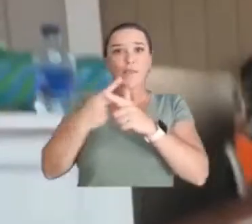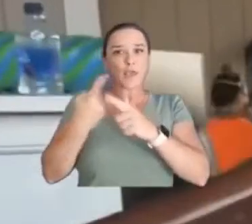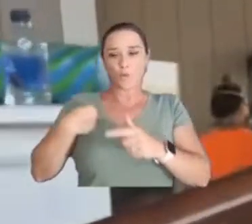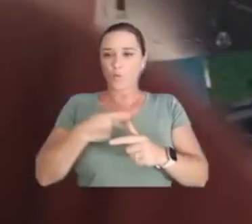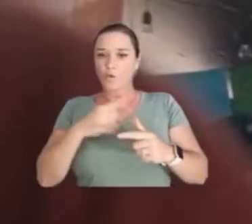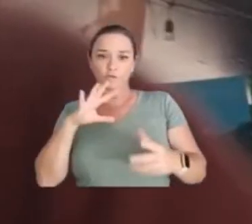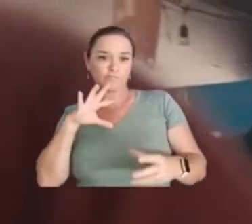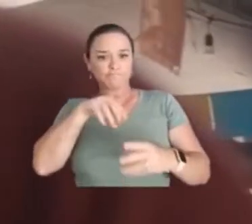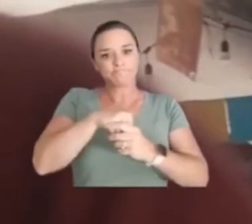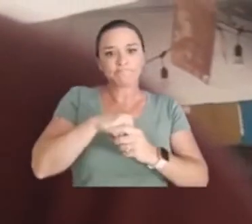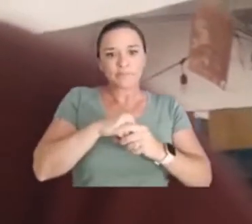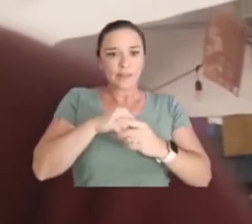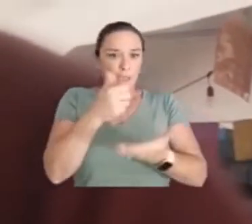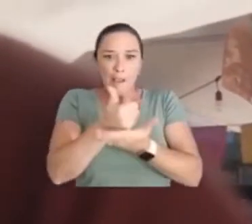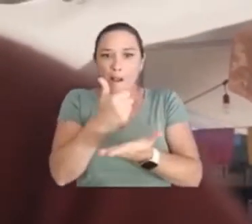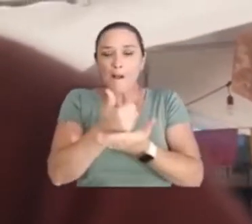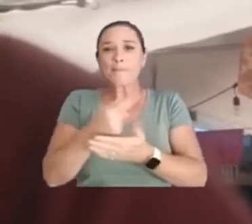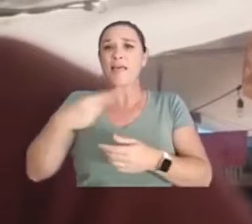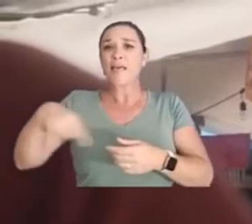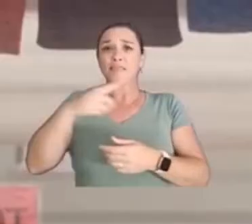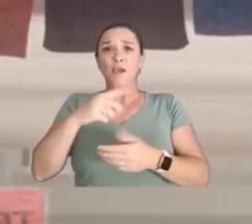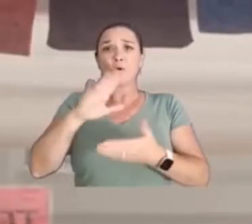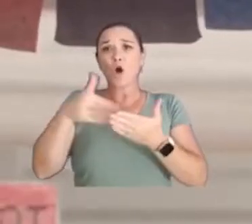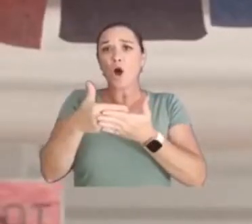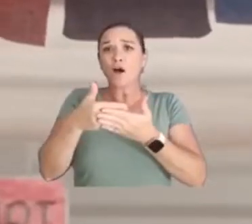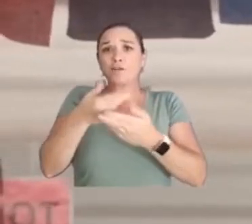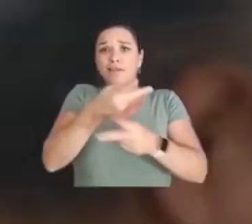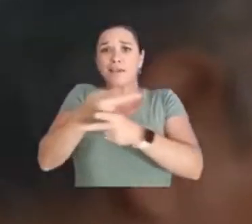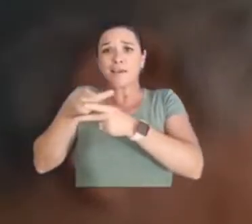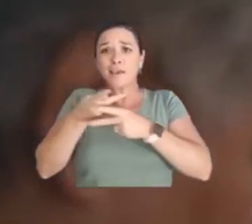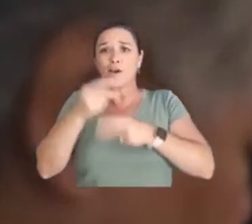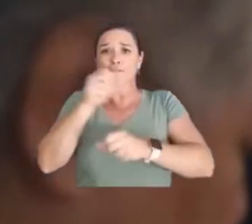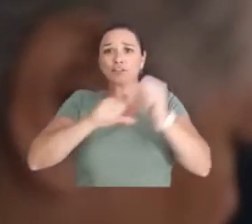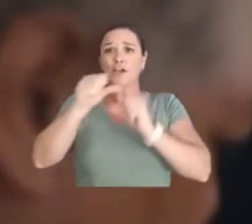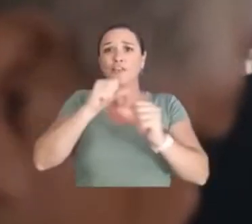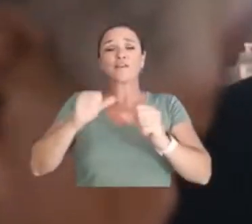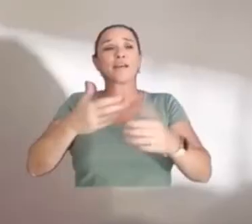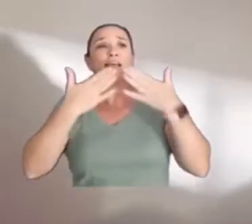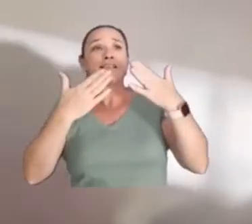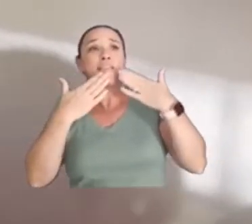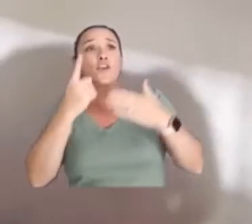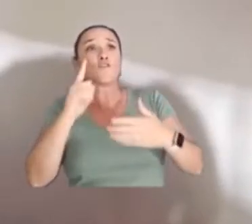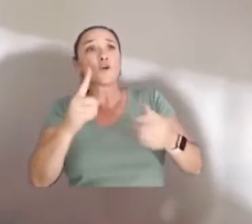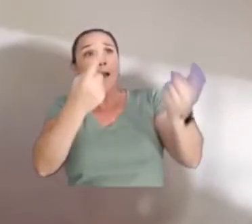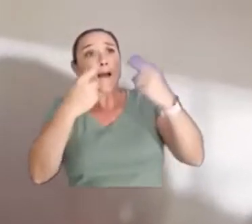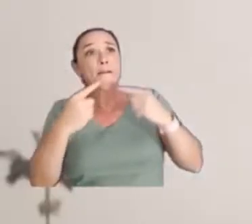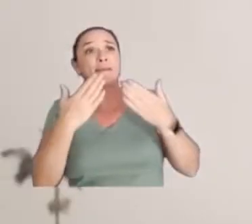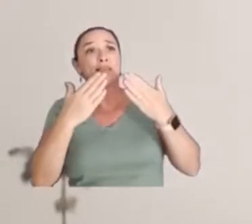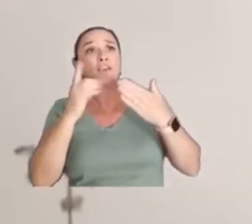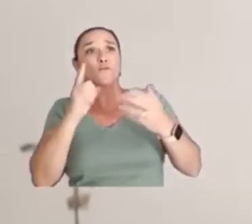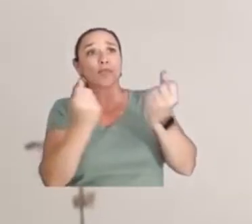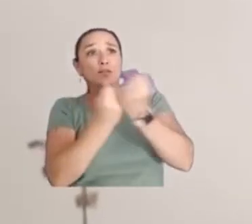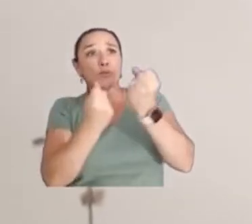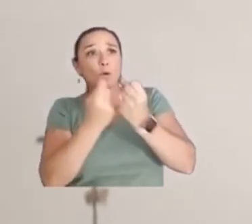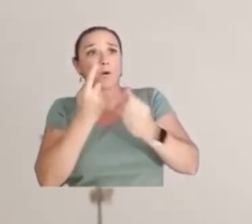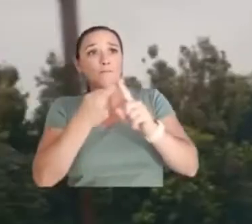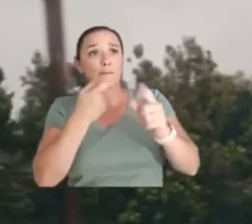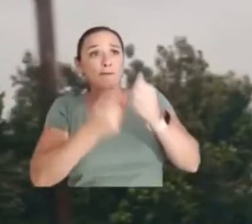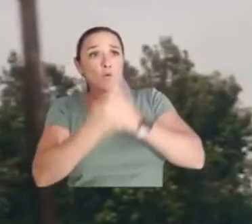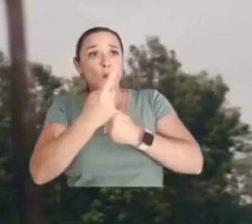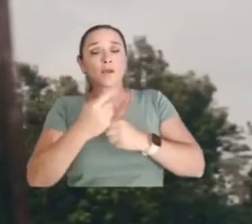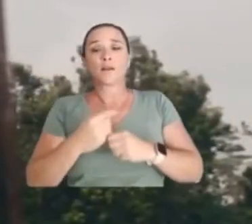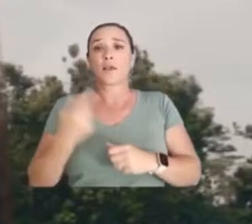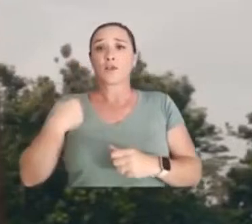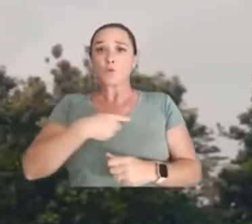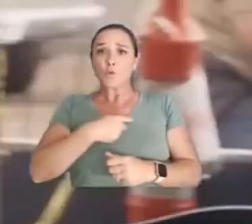So it was huge. They were watching out for each other. Hello everybody, thank you for coming. Thank you for the support from everybody. As we go through this,